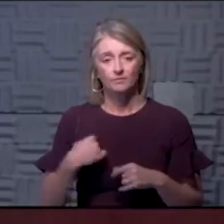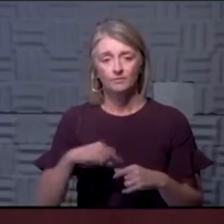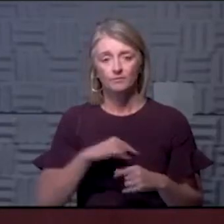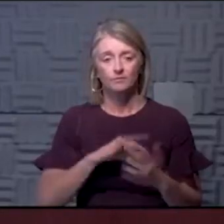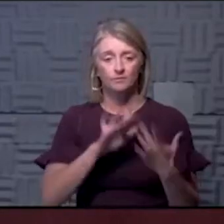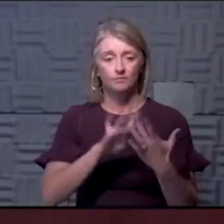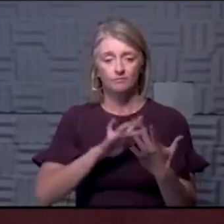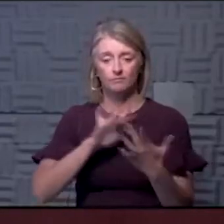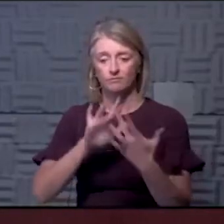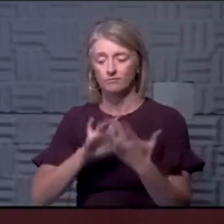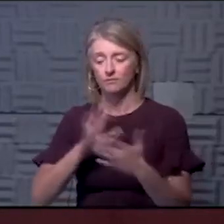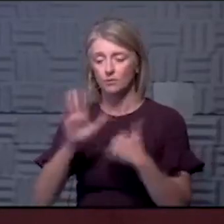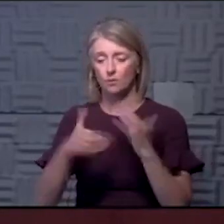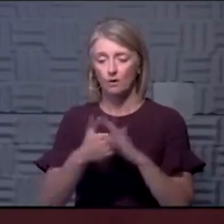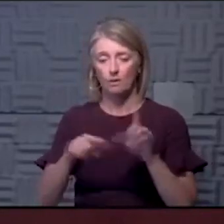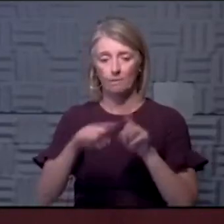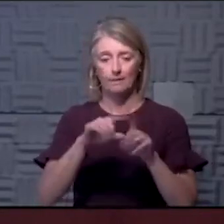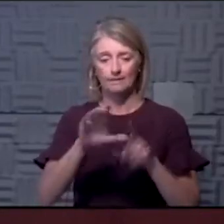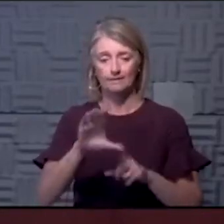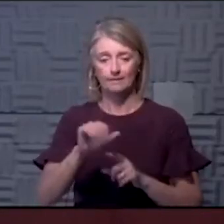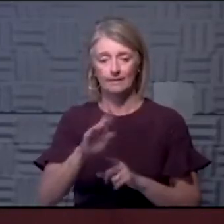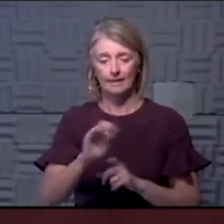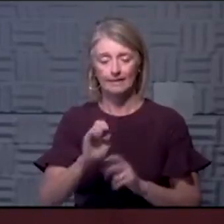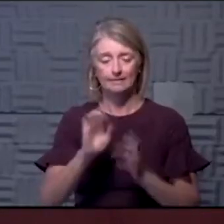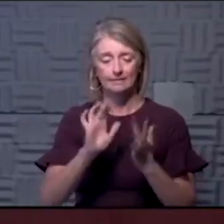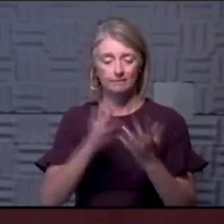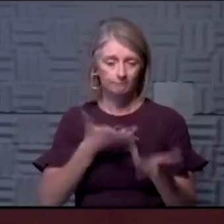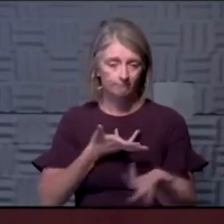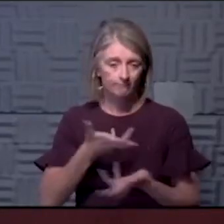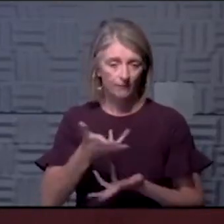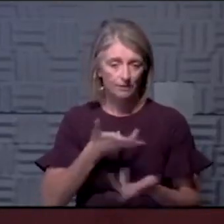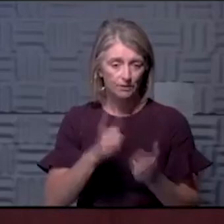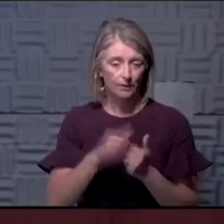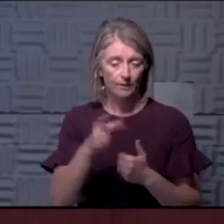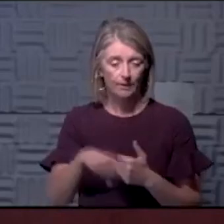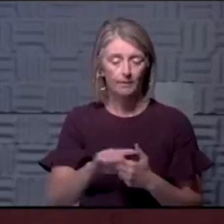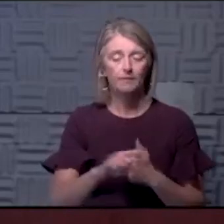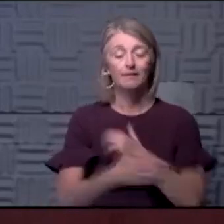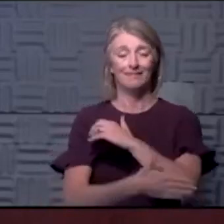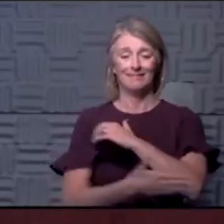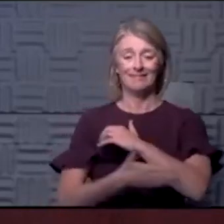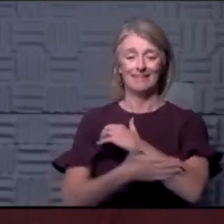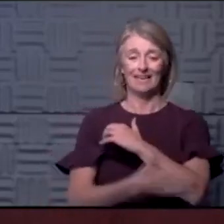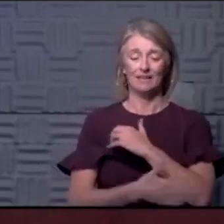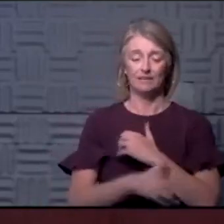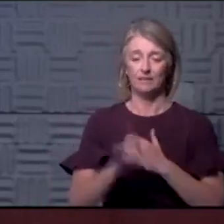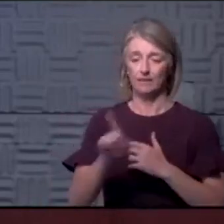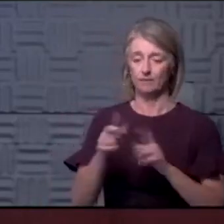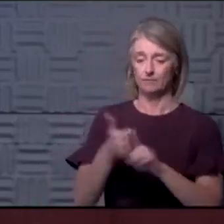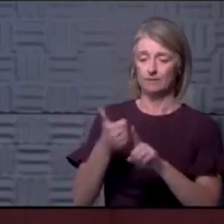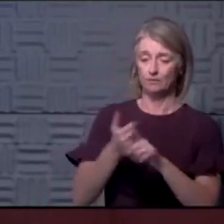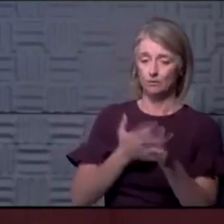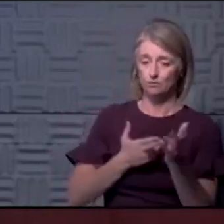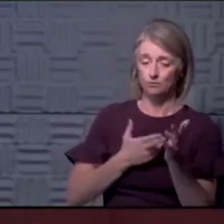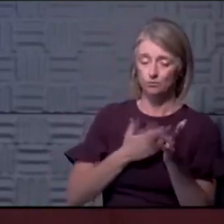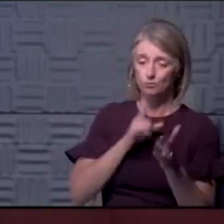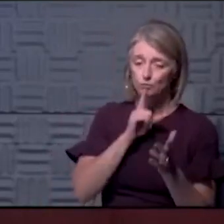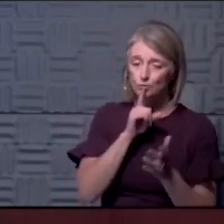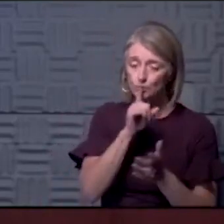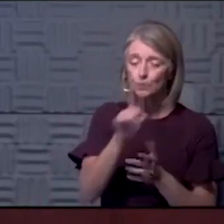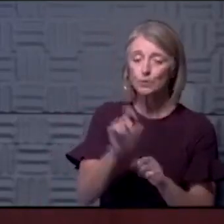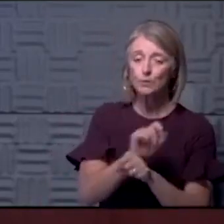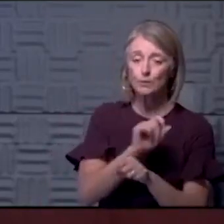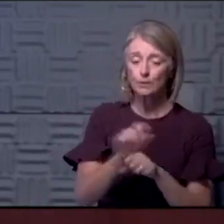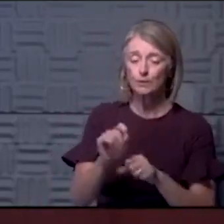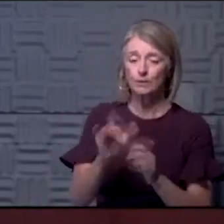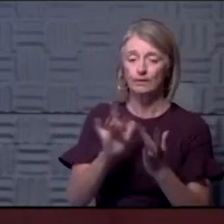out to every single positive case and have a conversation with them. Now, the county does true contact tracing, and that's just how